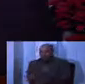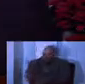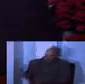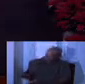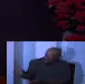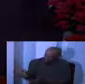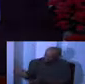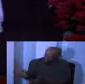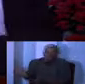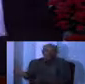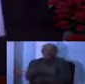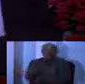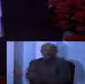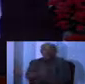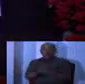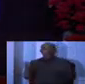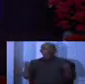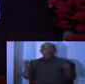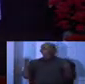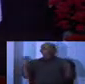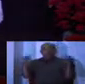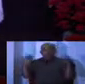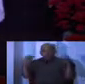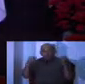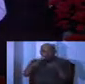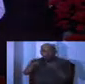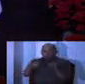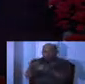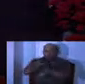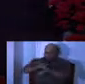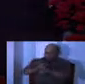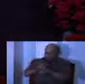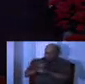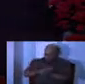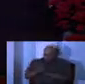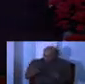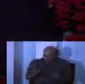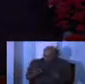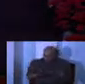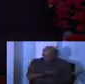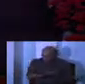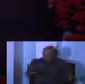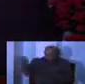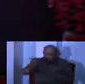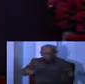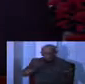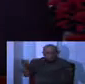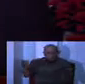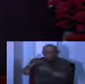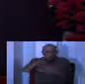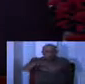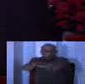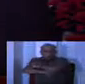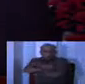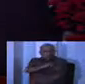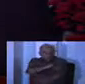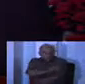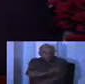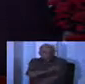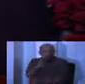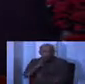But a room full of toys behind the sanctuary that are getting ready to go to the Sunset Clinic, to those who